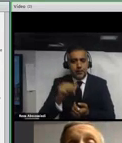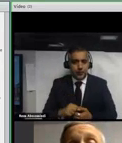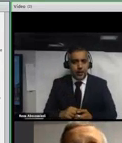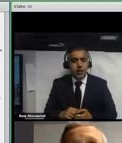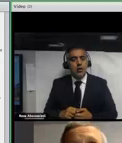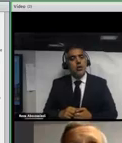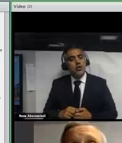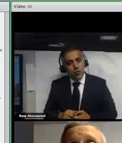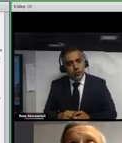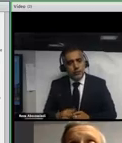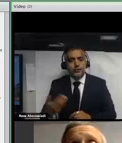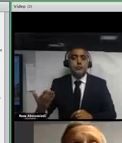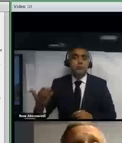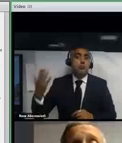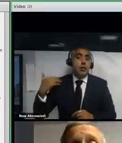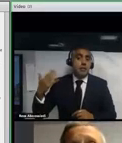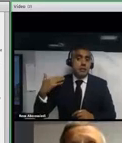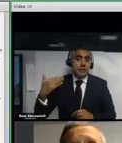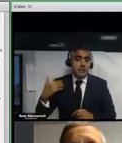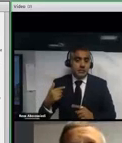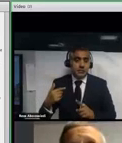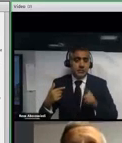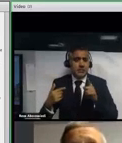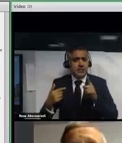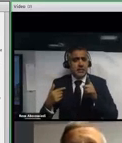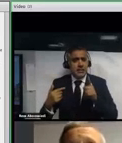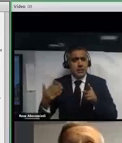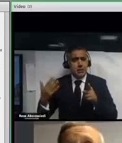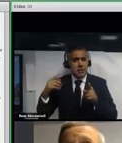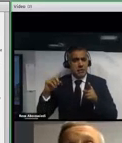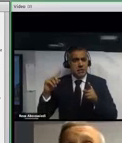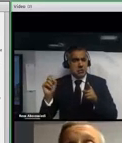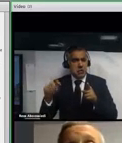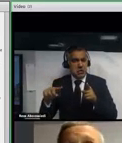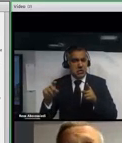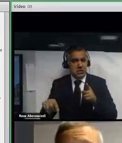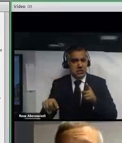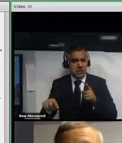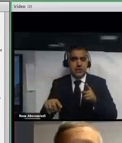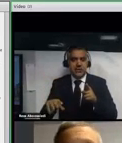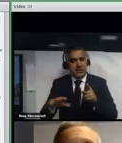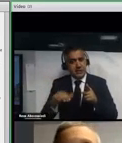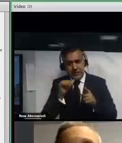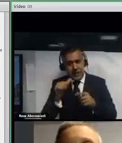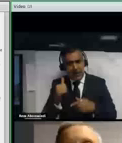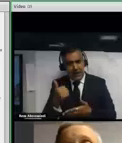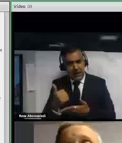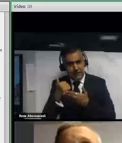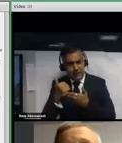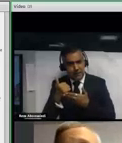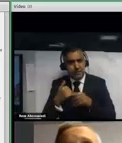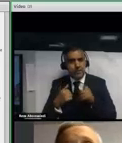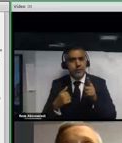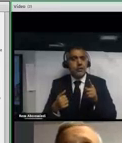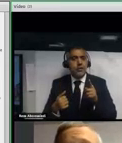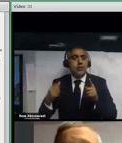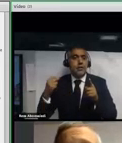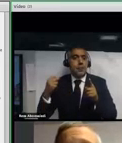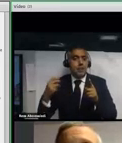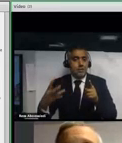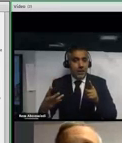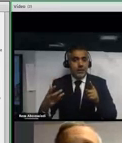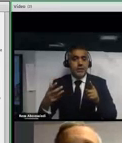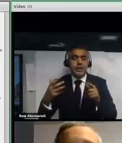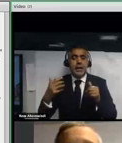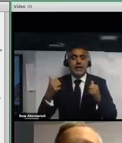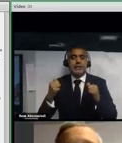So previously, these are some previous questions that have been used which are not very useful. Many surveys, many censuses